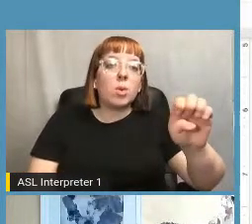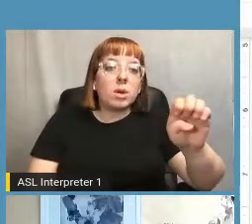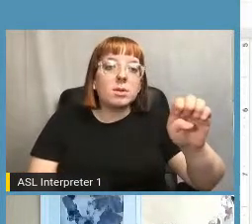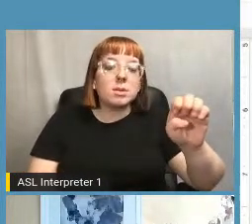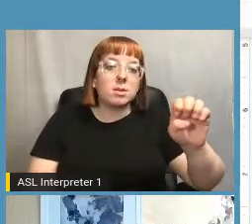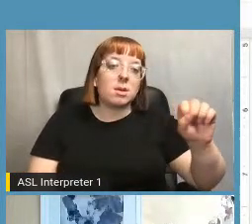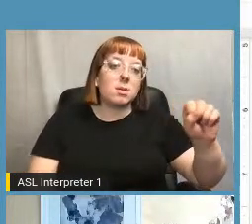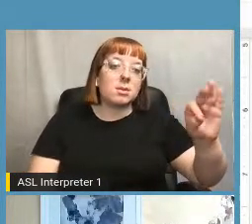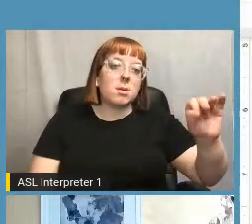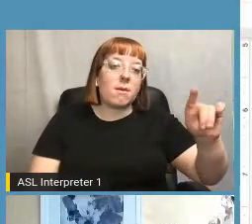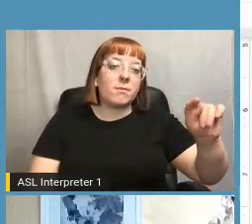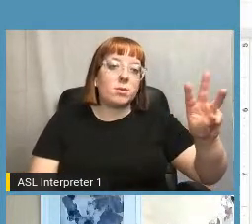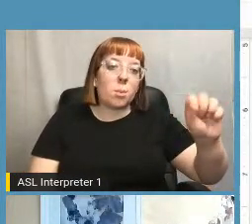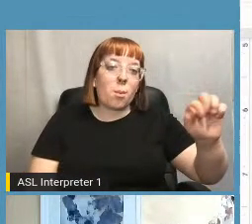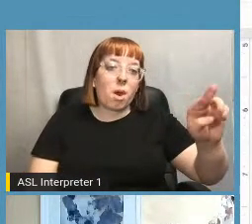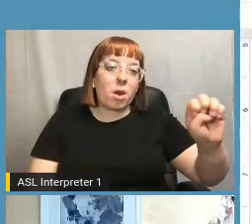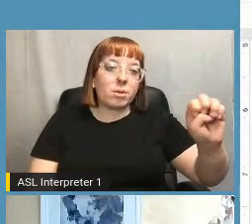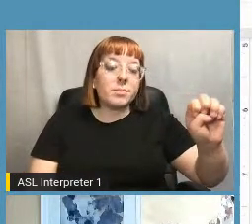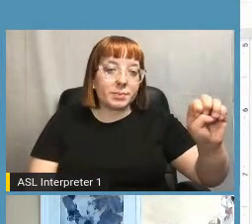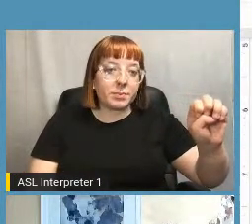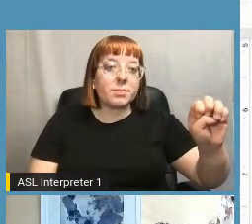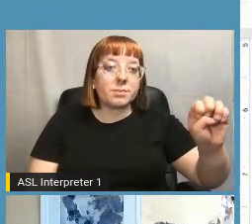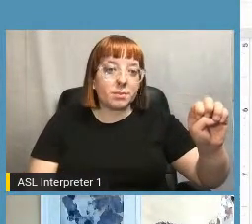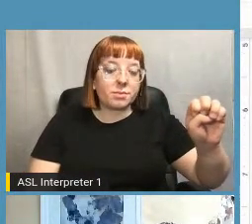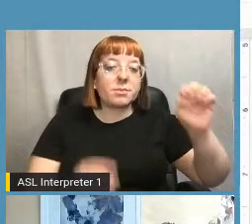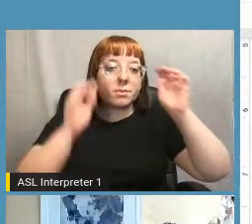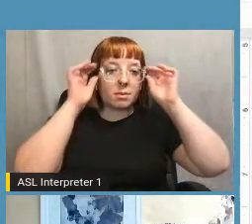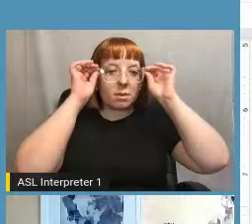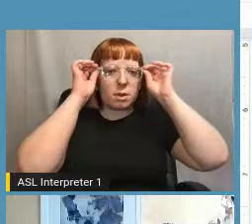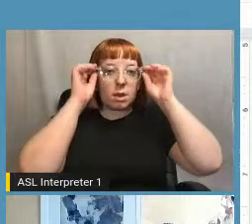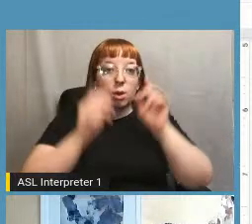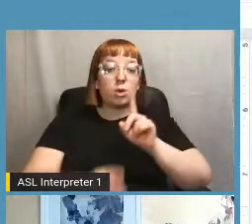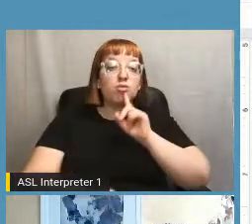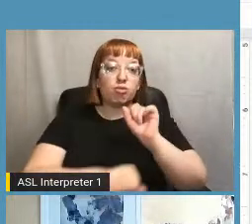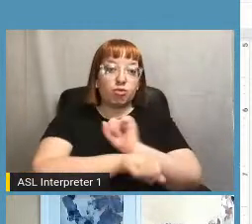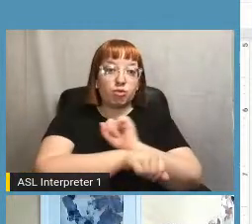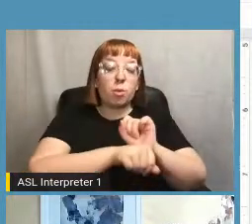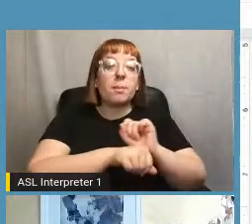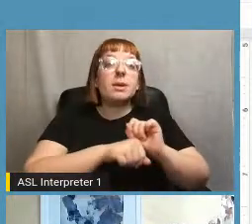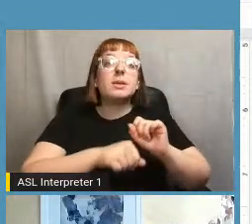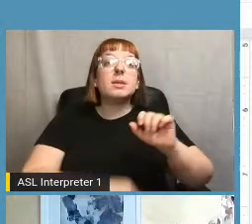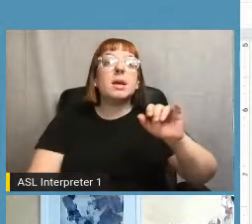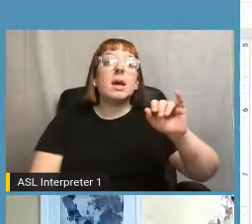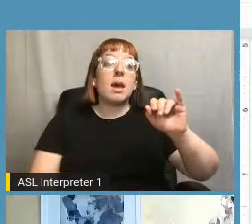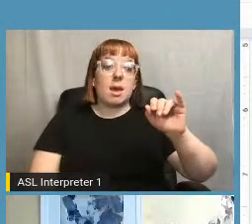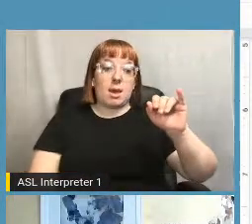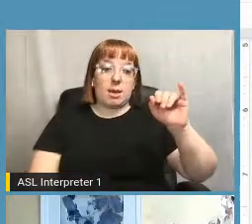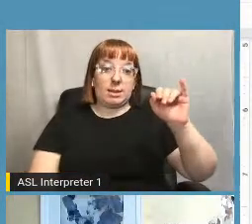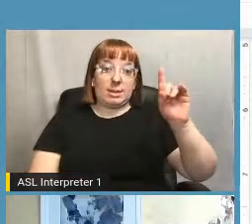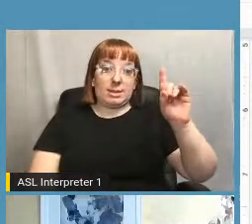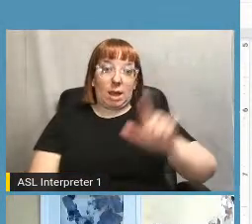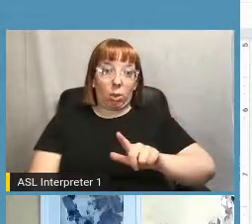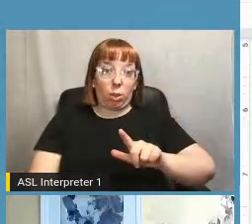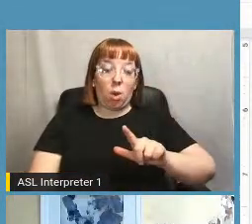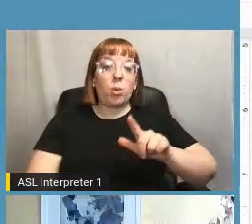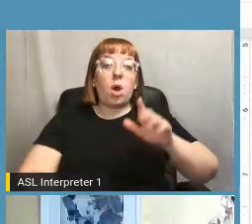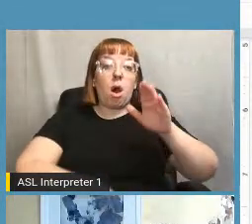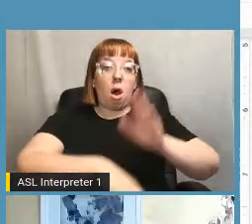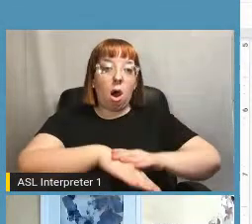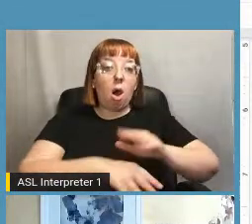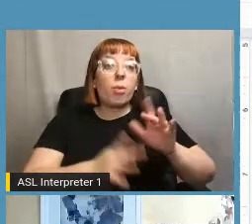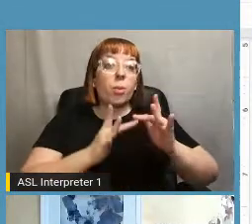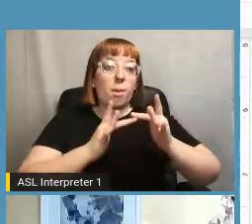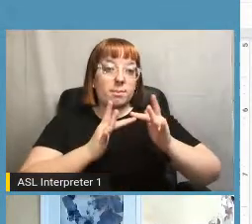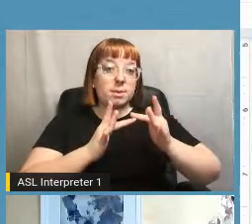software. So what that means is like you actually install WordPress as a platform onto your own website, and then from